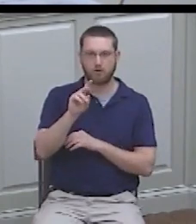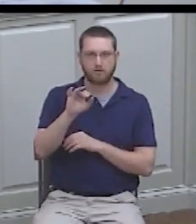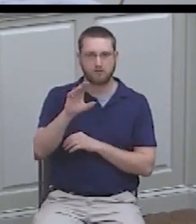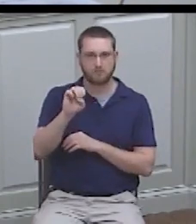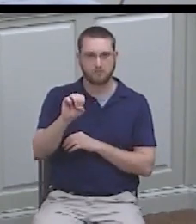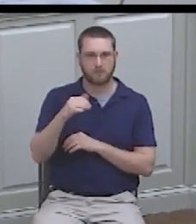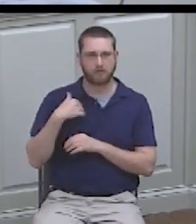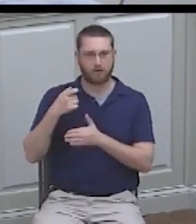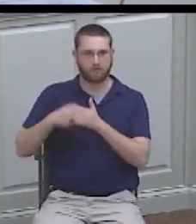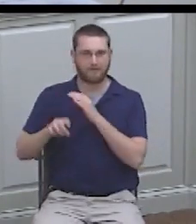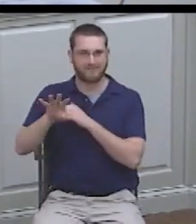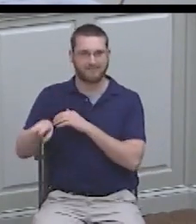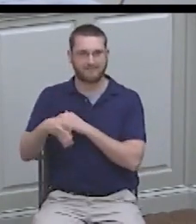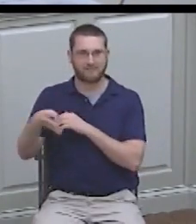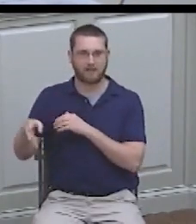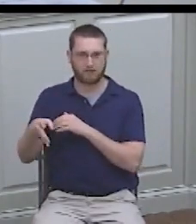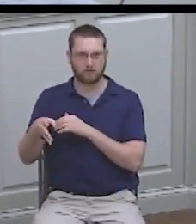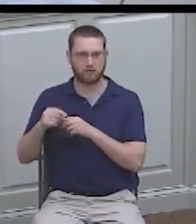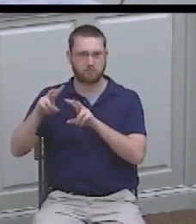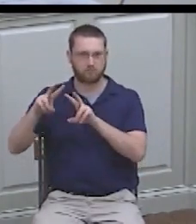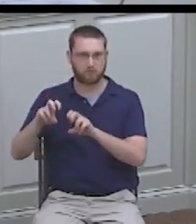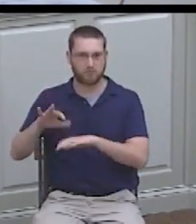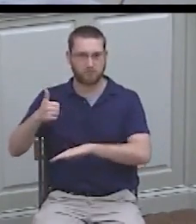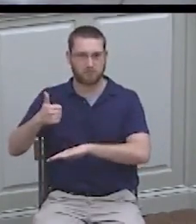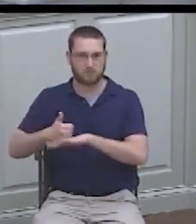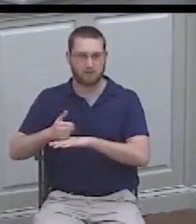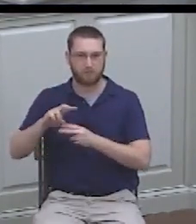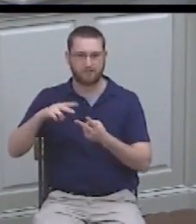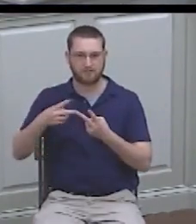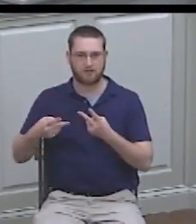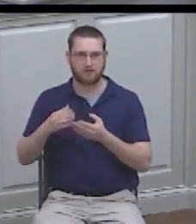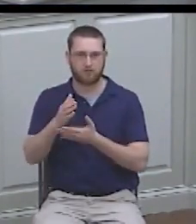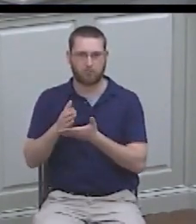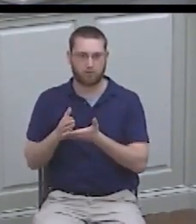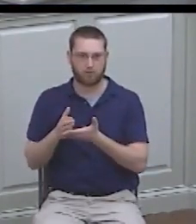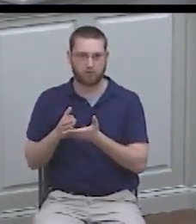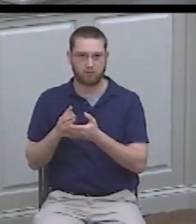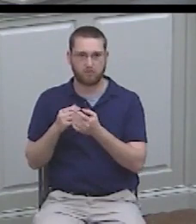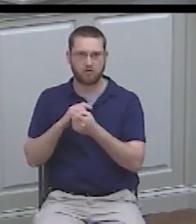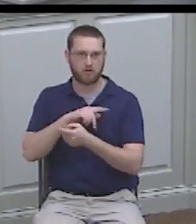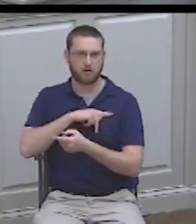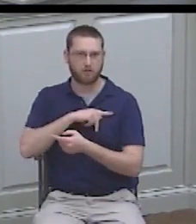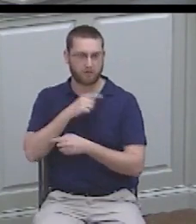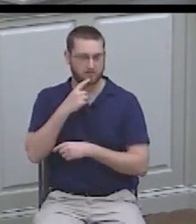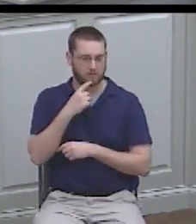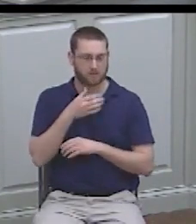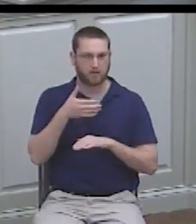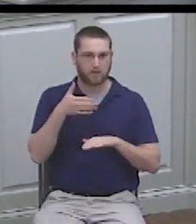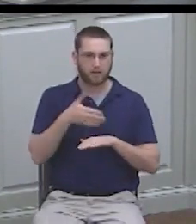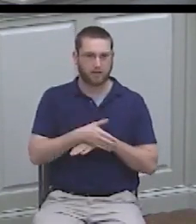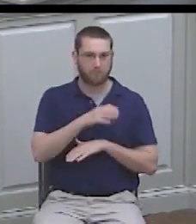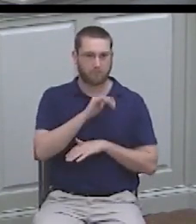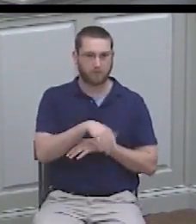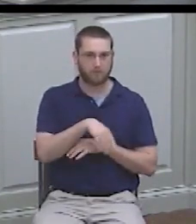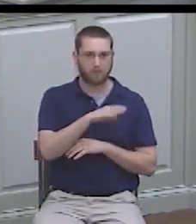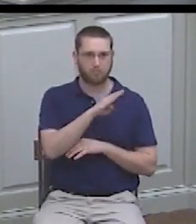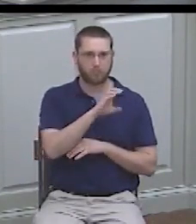the ordinance. And if they do the Boyle District Court, so they'll also have to pay court